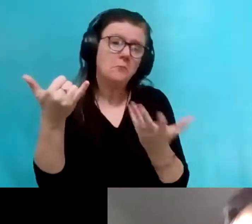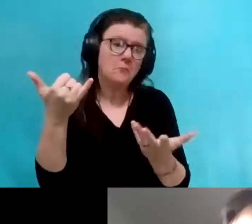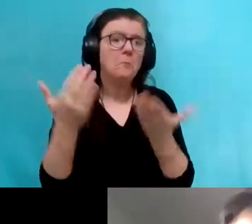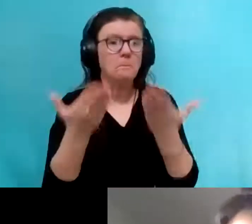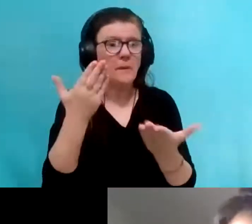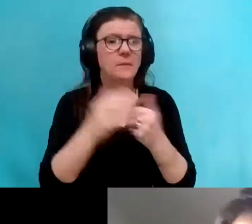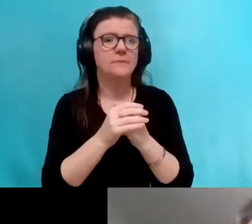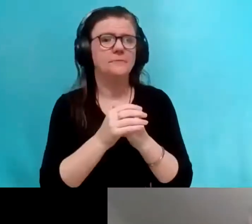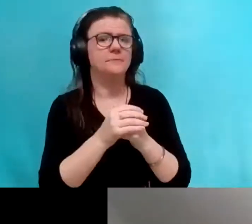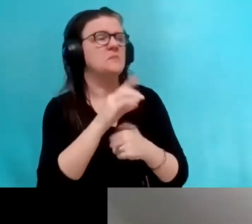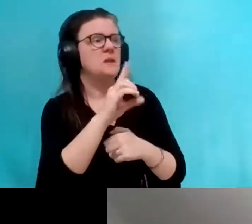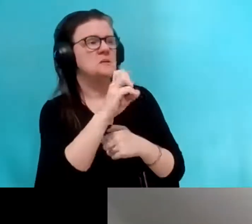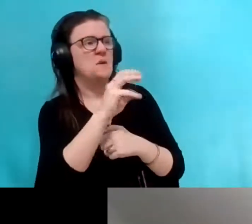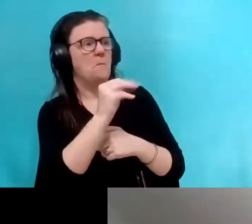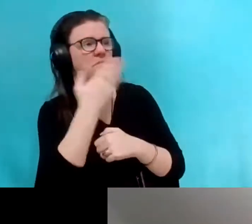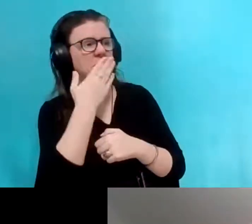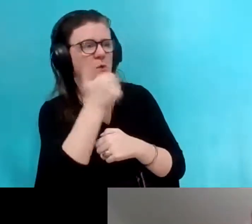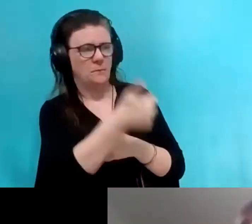Yeah, that's really helpful. Thanks.